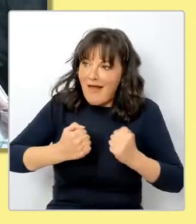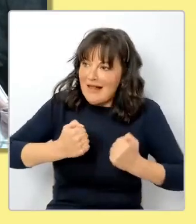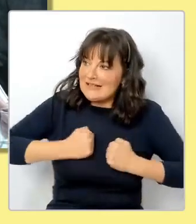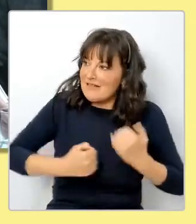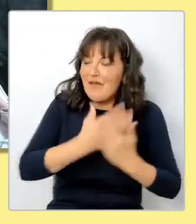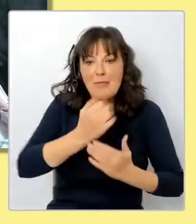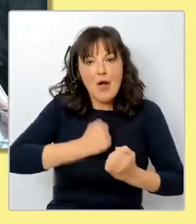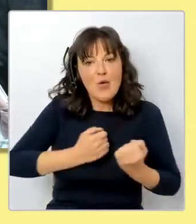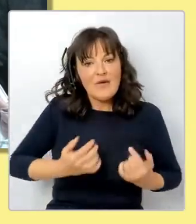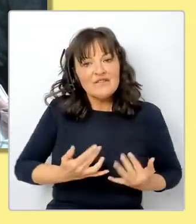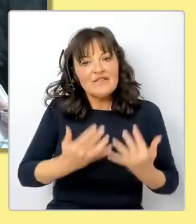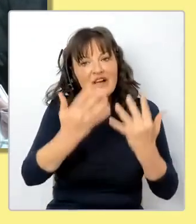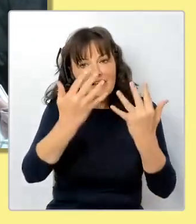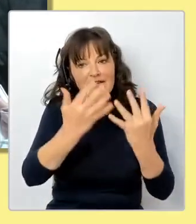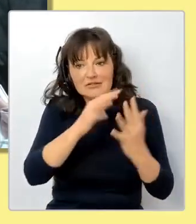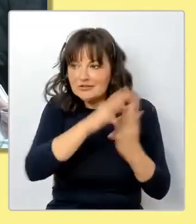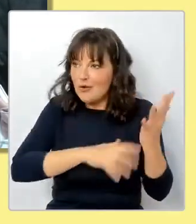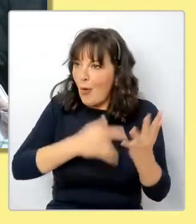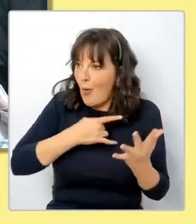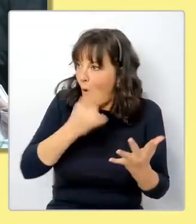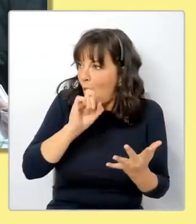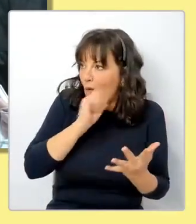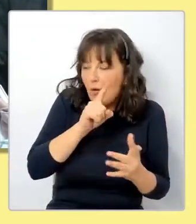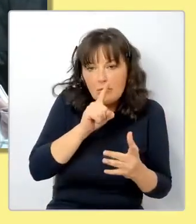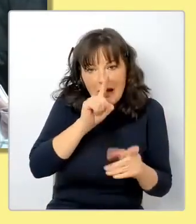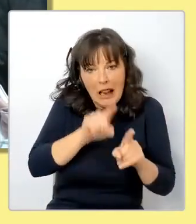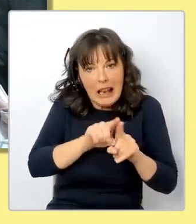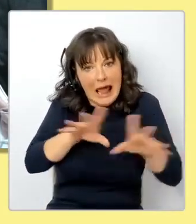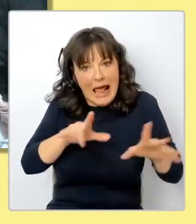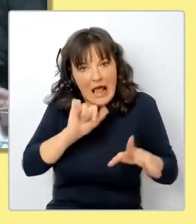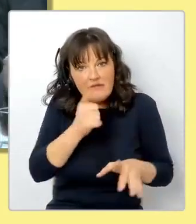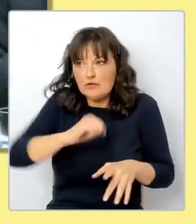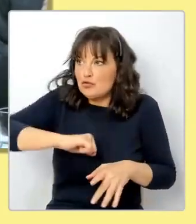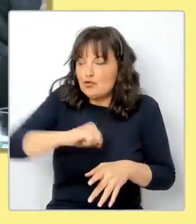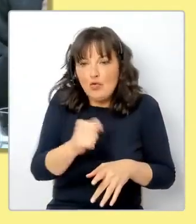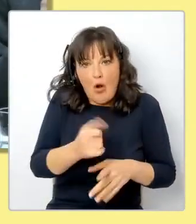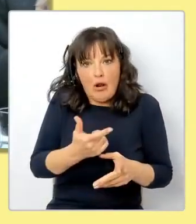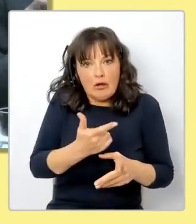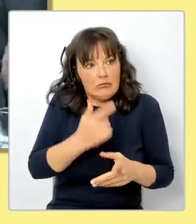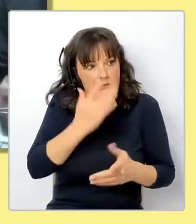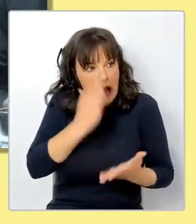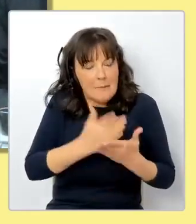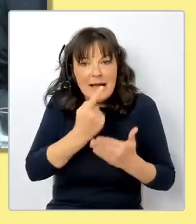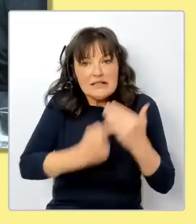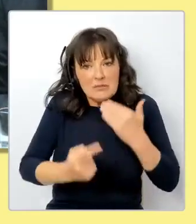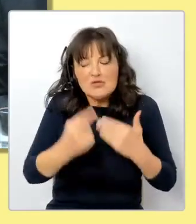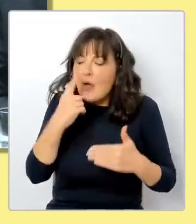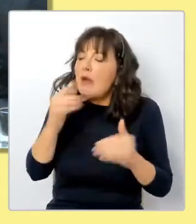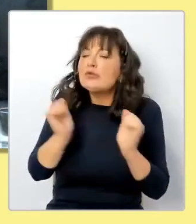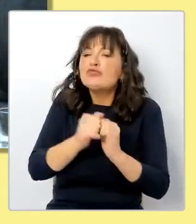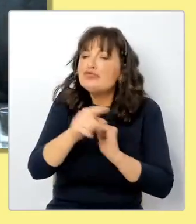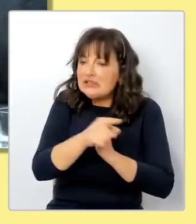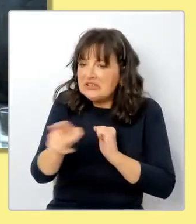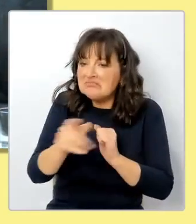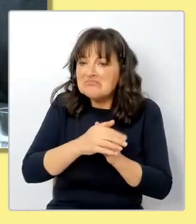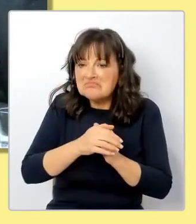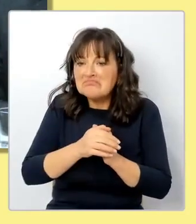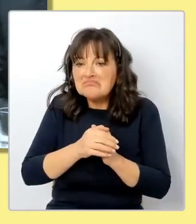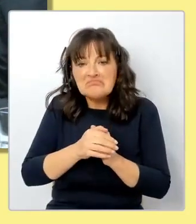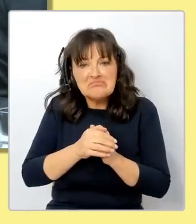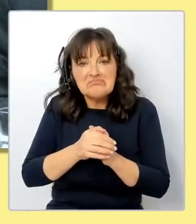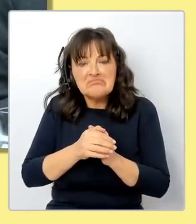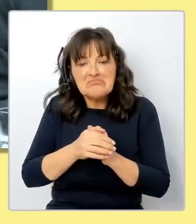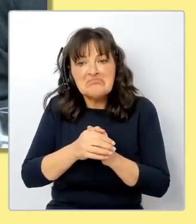JERS does is just reflect the situation, or partially reflect the situation that we're in right now. So I would agree with you, and I think that would be a good question for the